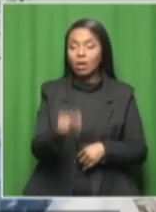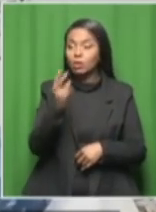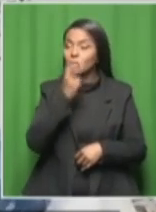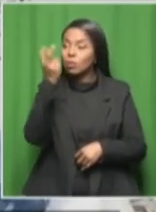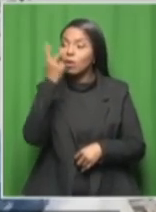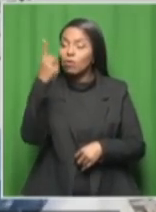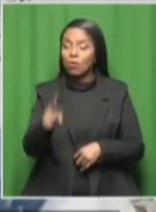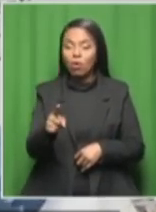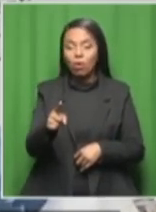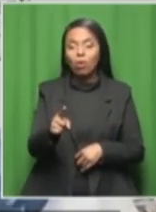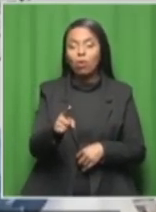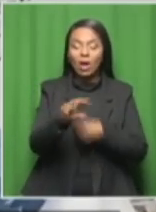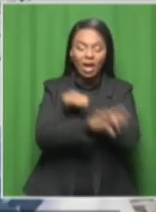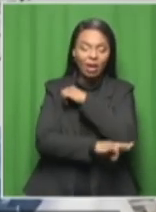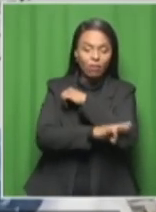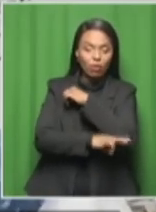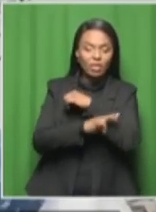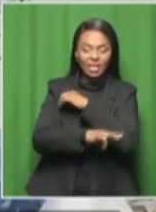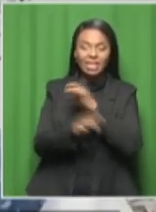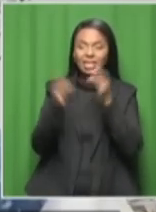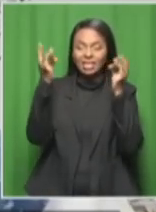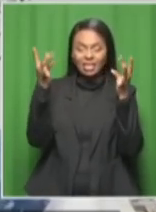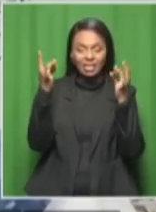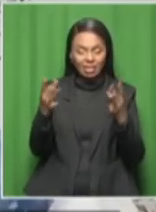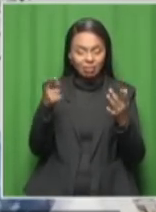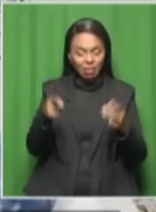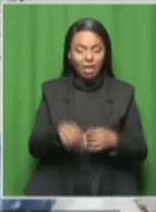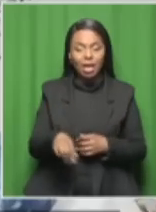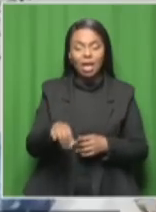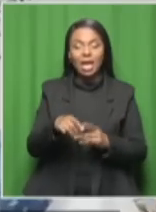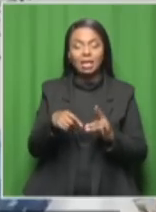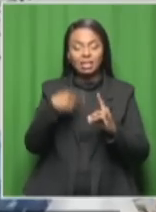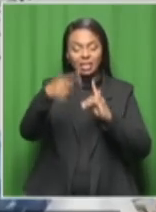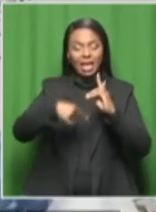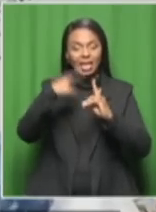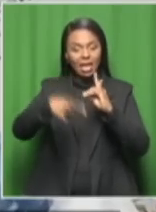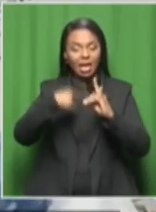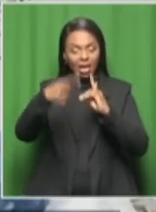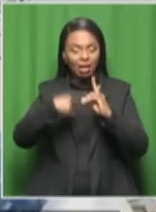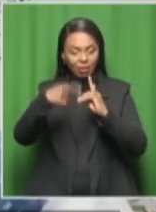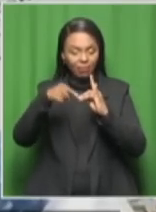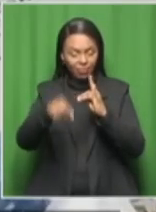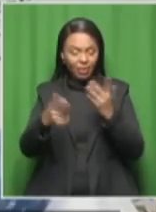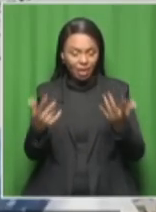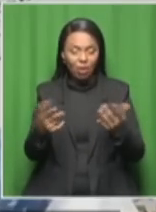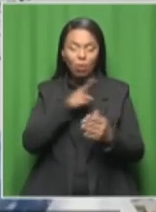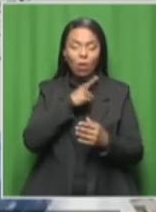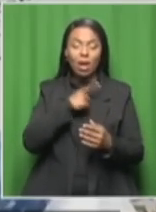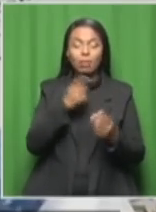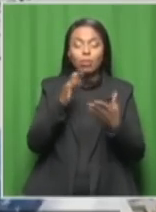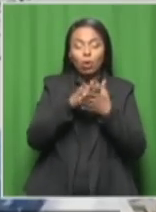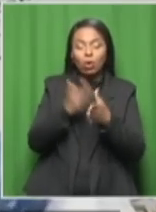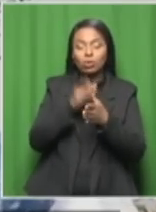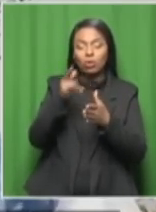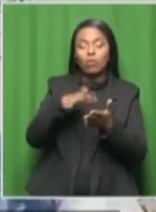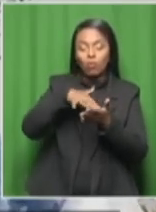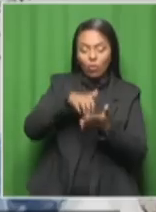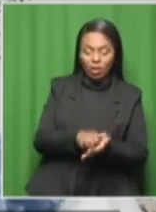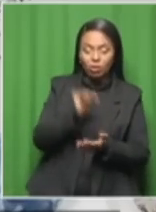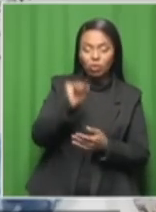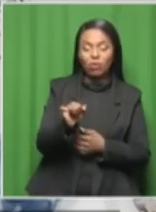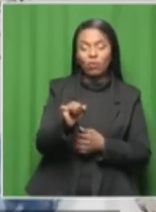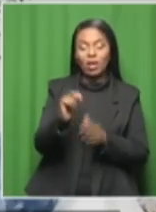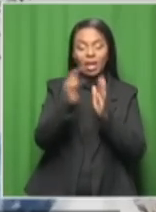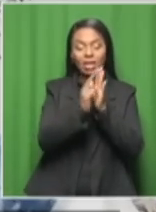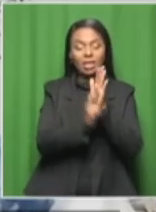refugee status. And he was given refugee in South Africa because of the weakness of our legislation. Anyway, he has been caught, now